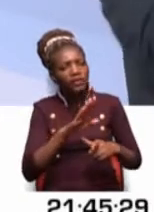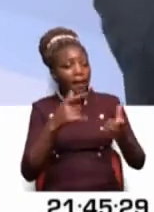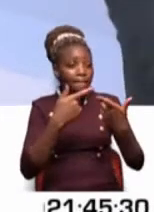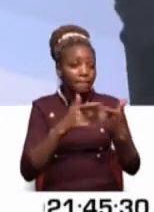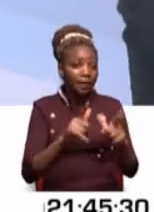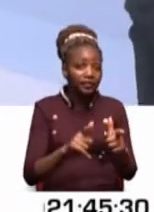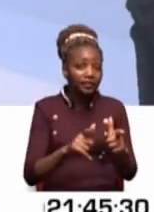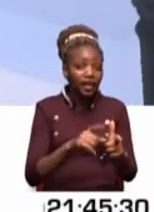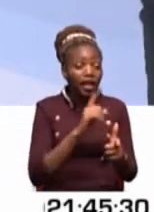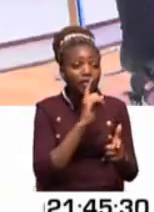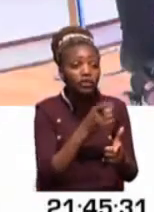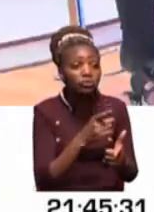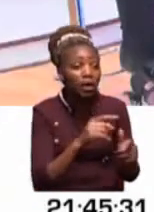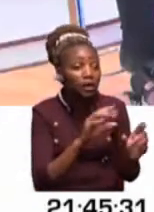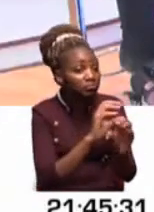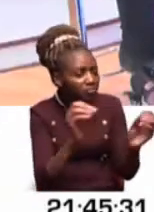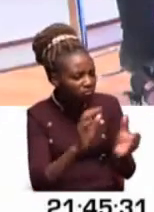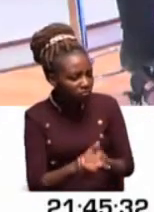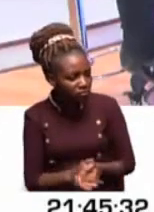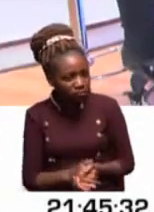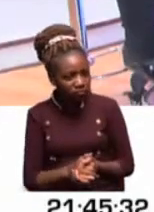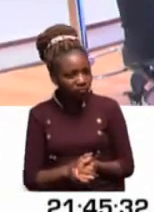really improving in the lives of the only thing.